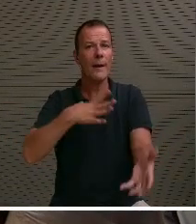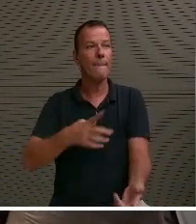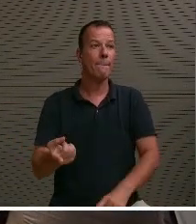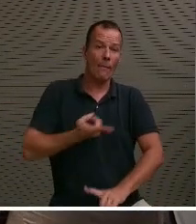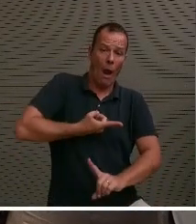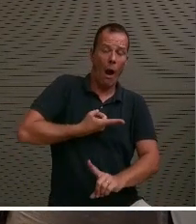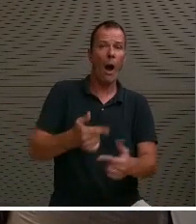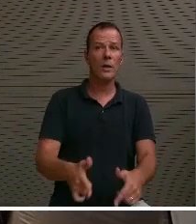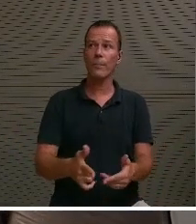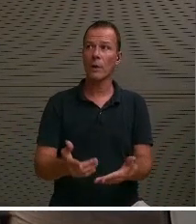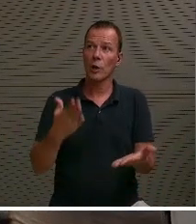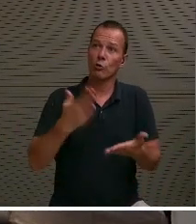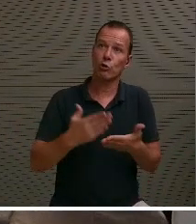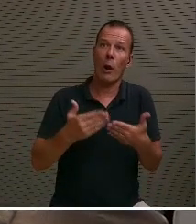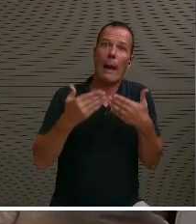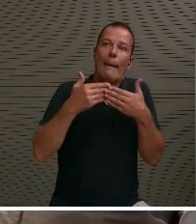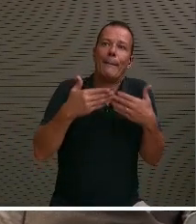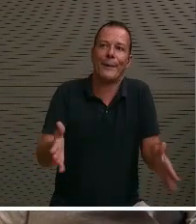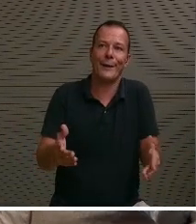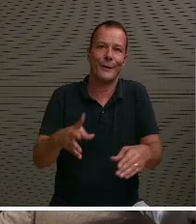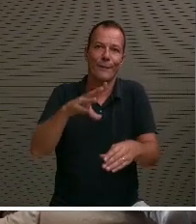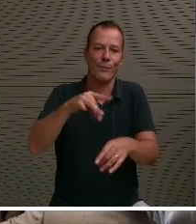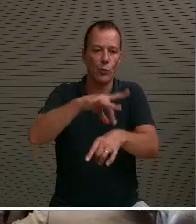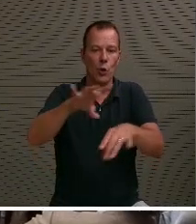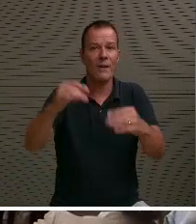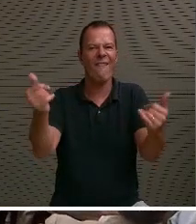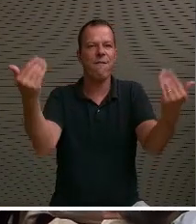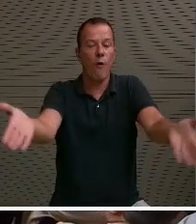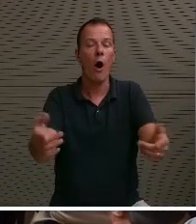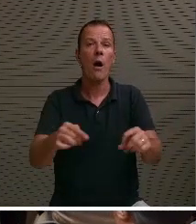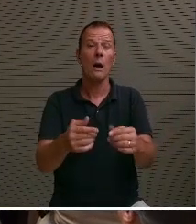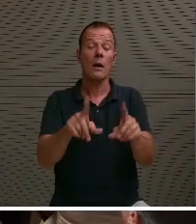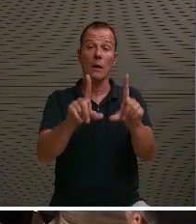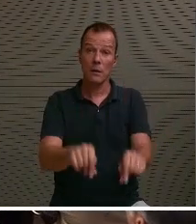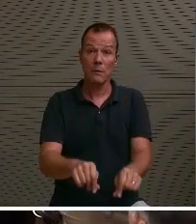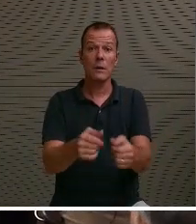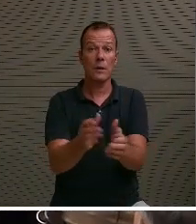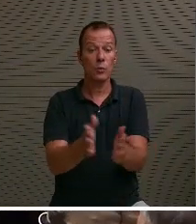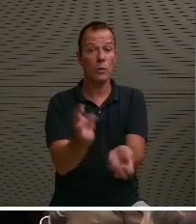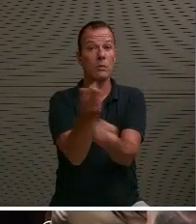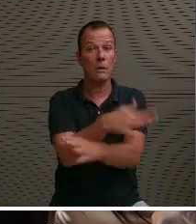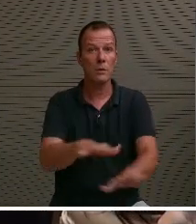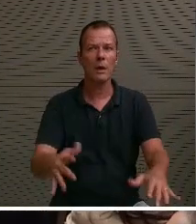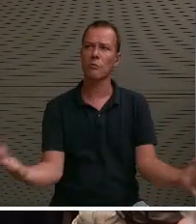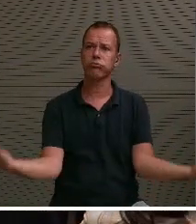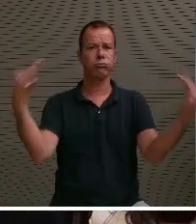and every child from the village came, but the priority was given to children who were healed.